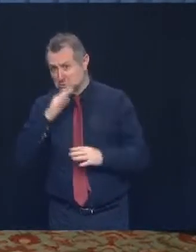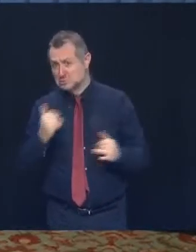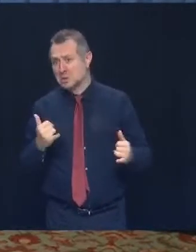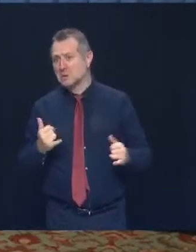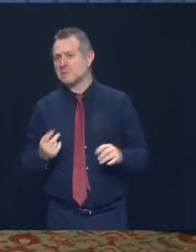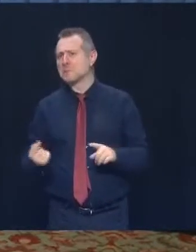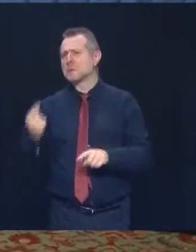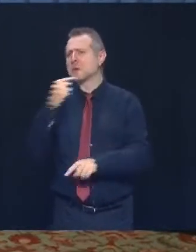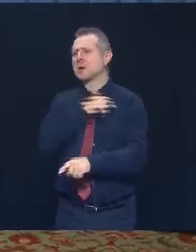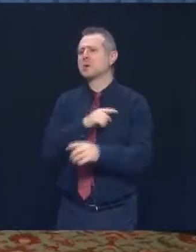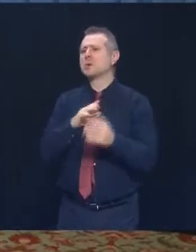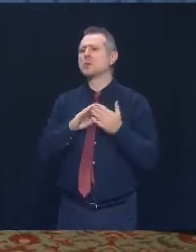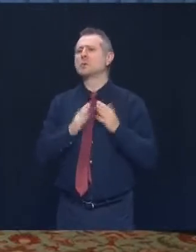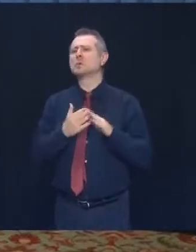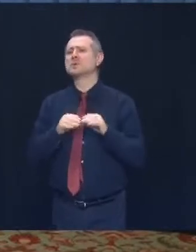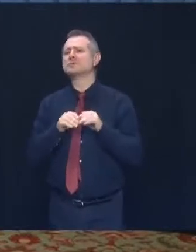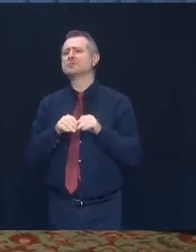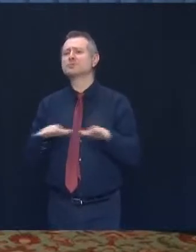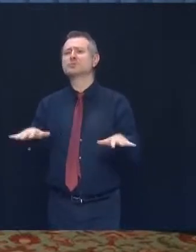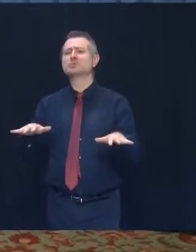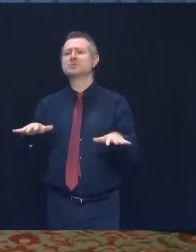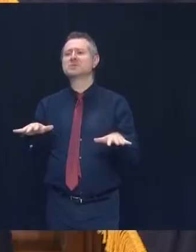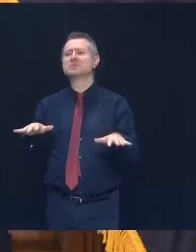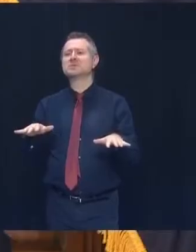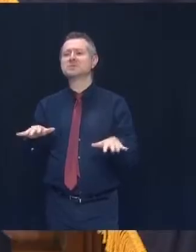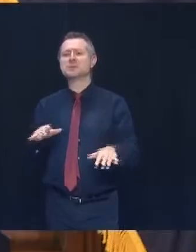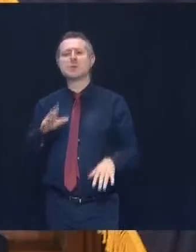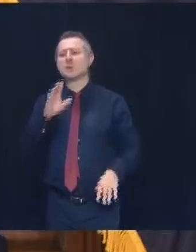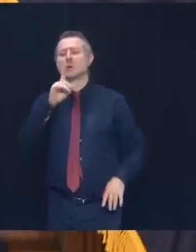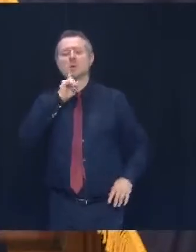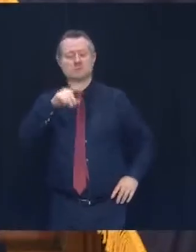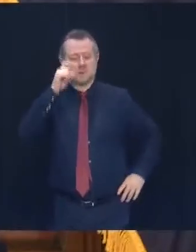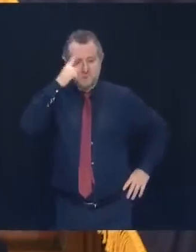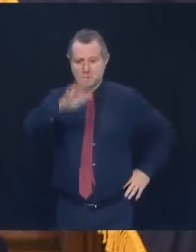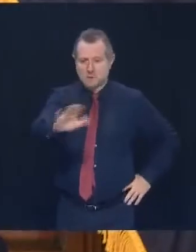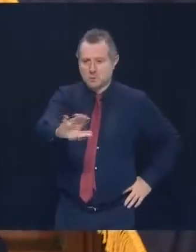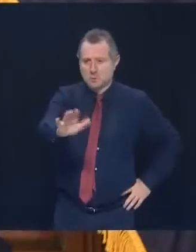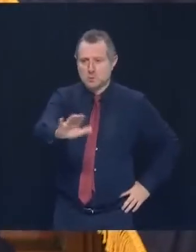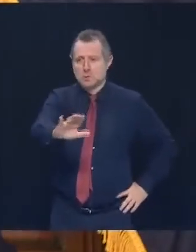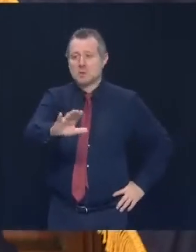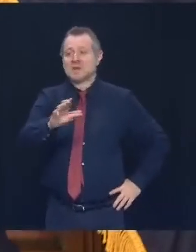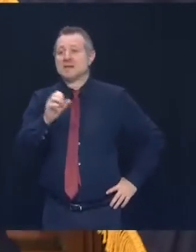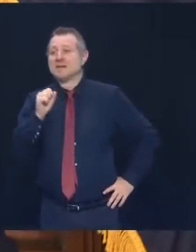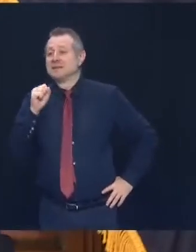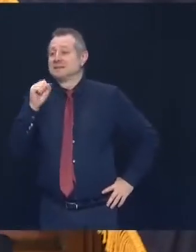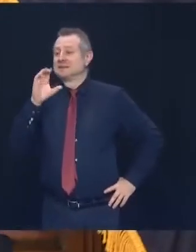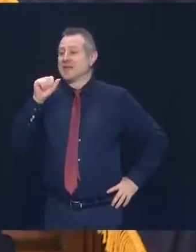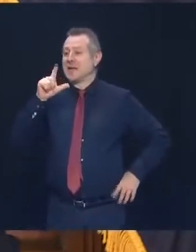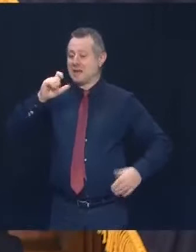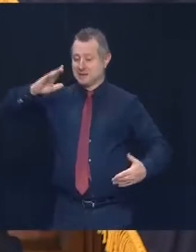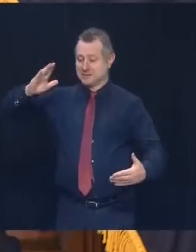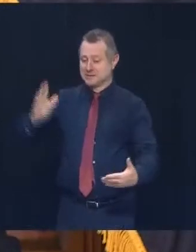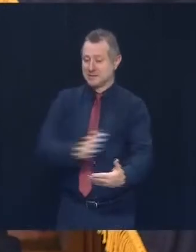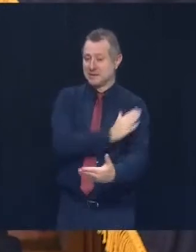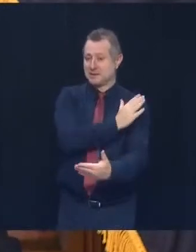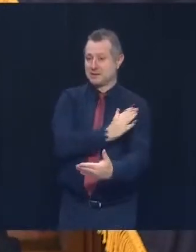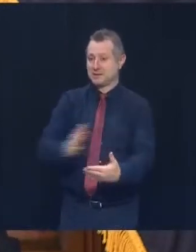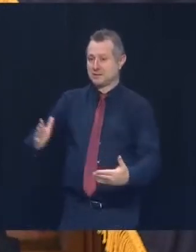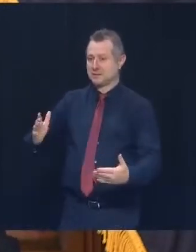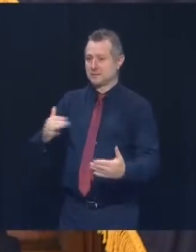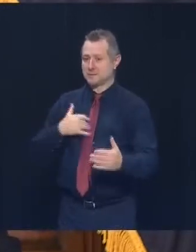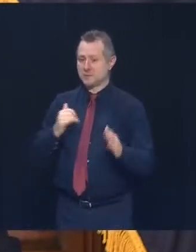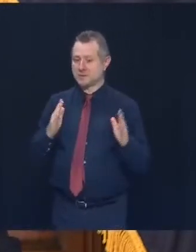community spread is happening in New York? No. The scale has changed, right? In the